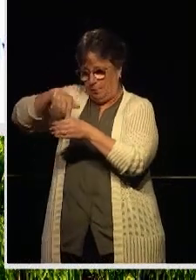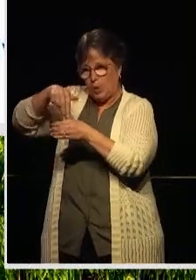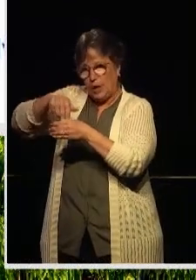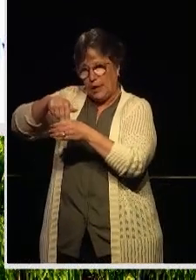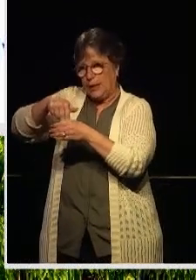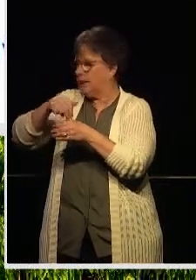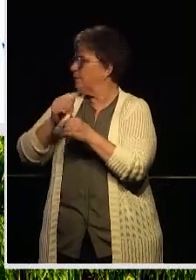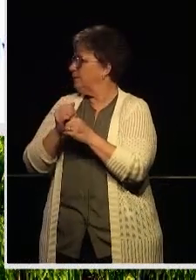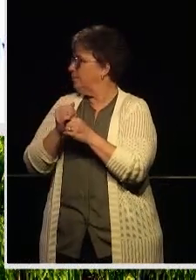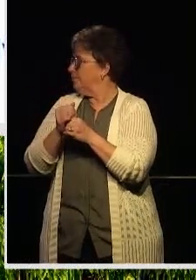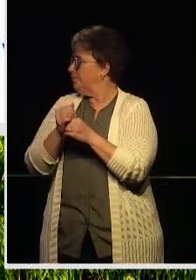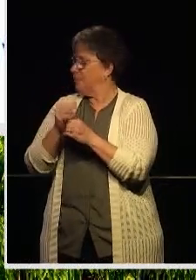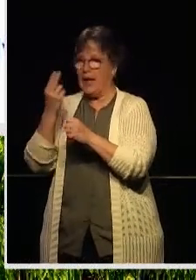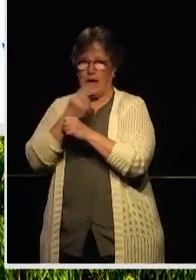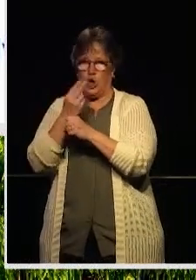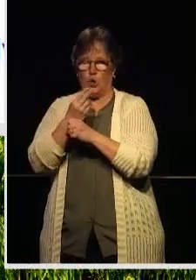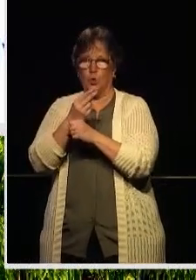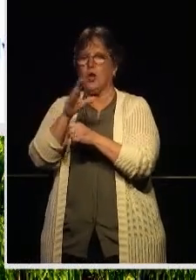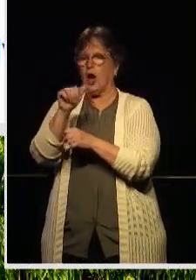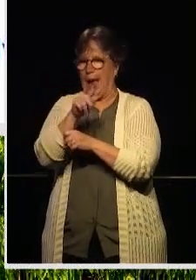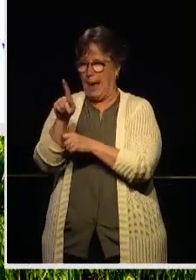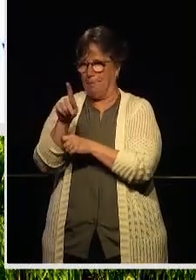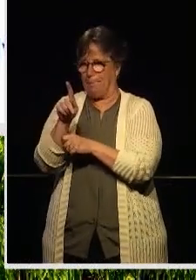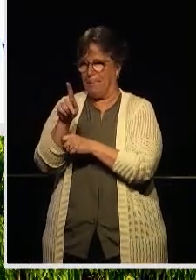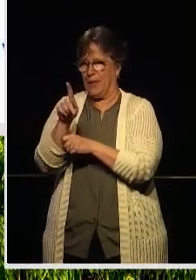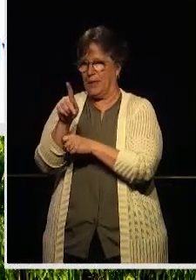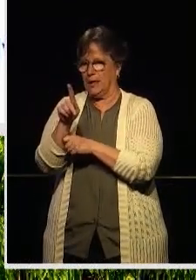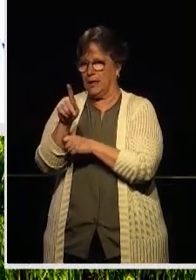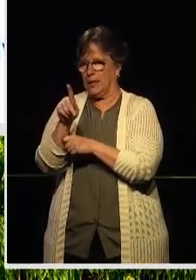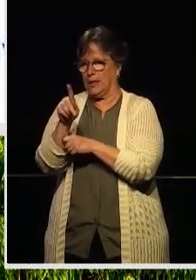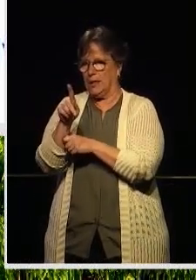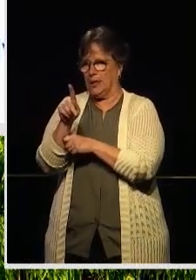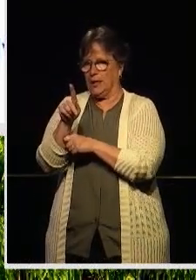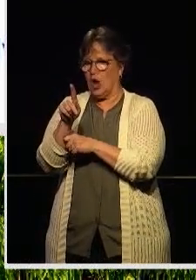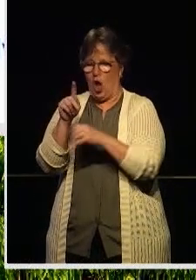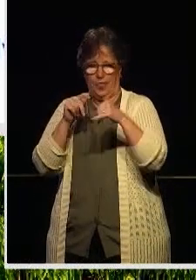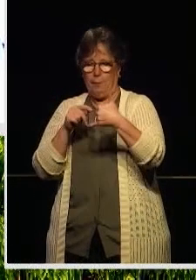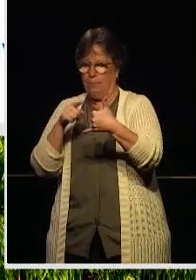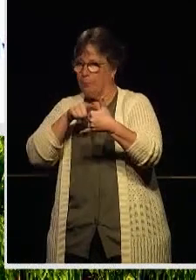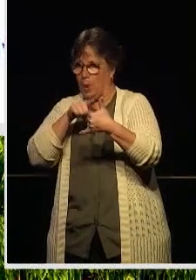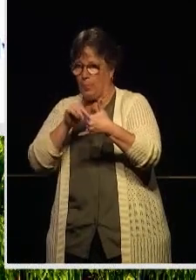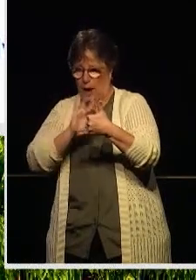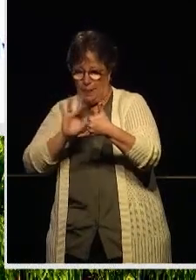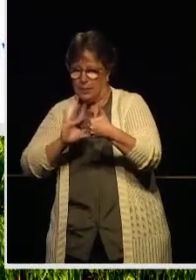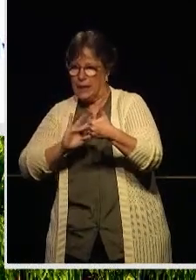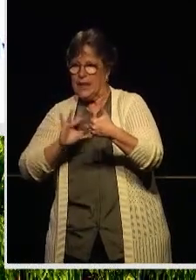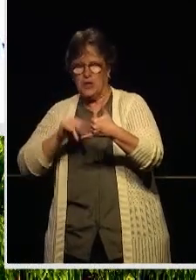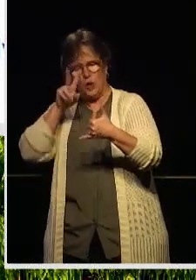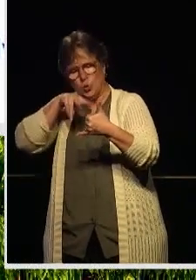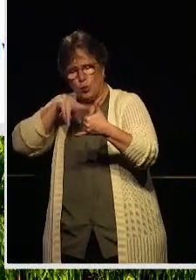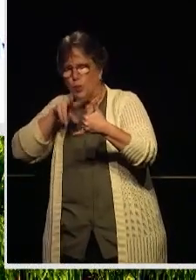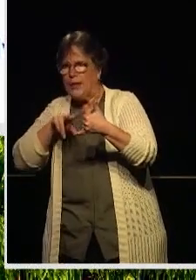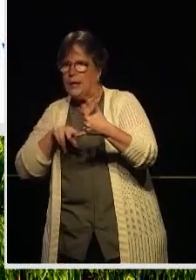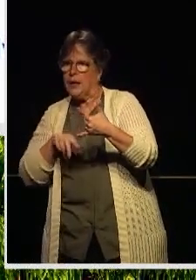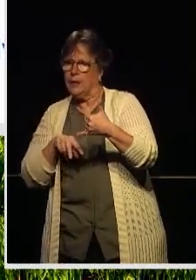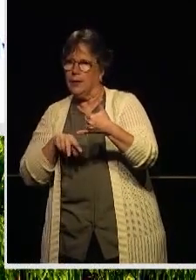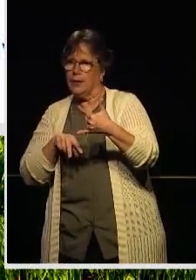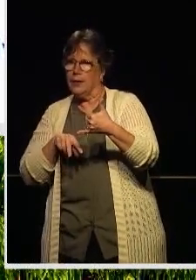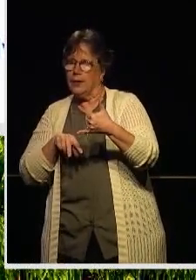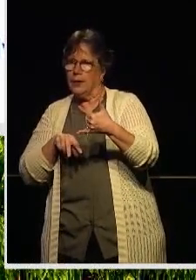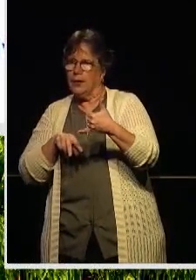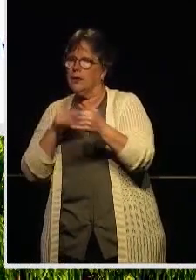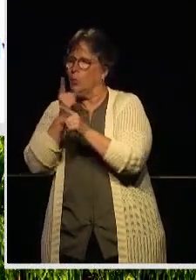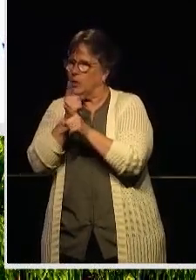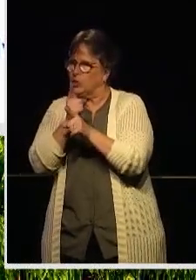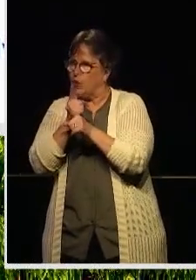use our application and the algorithm on the mobile application to read the strips